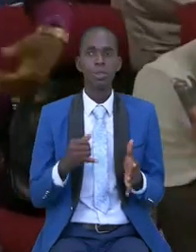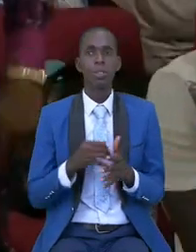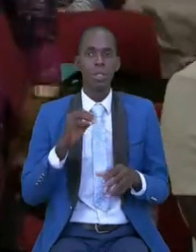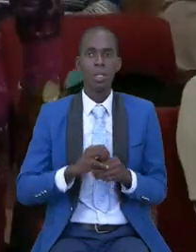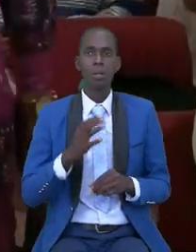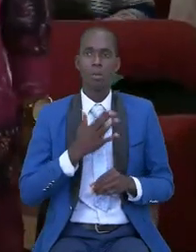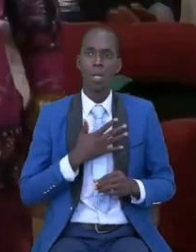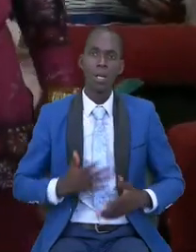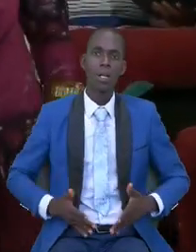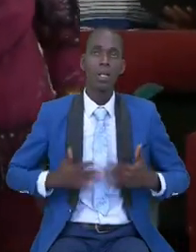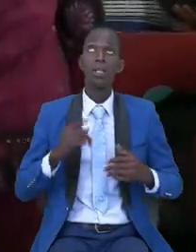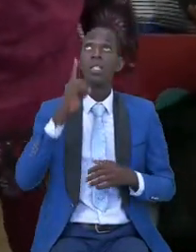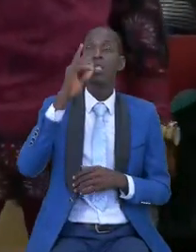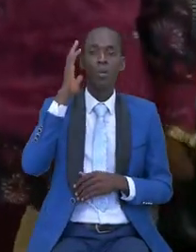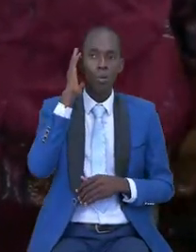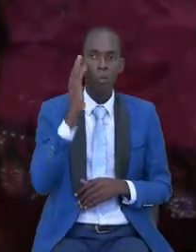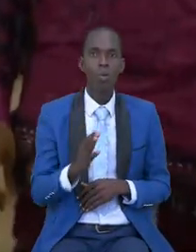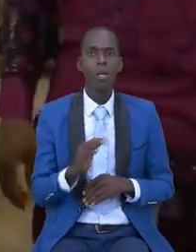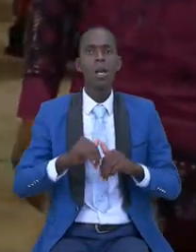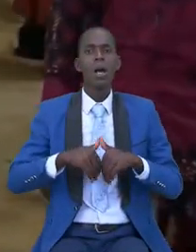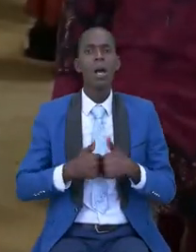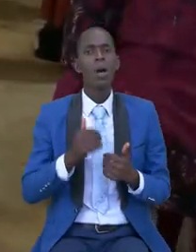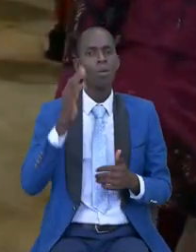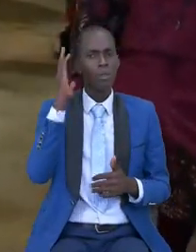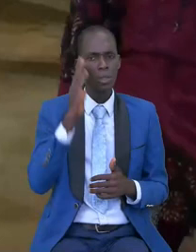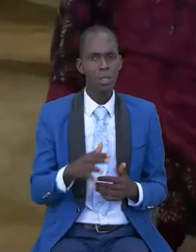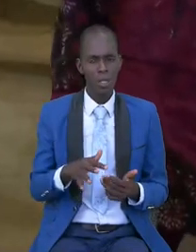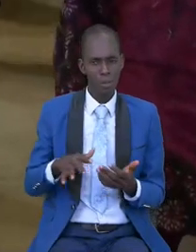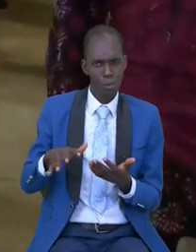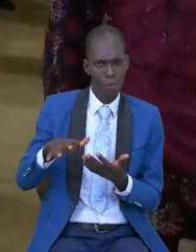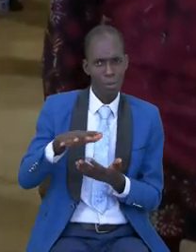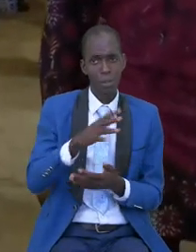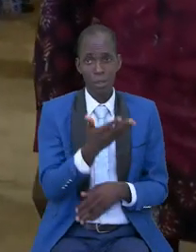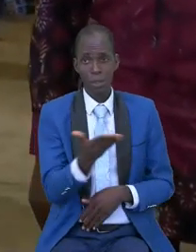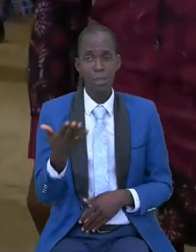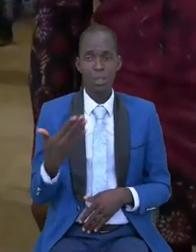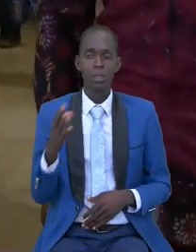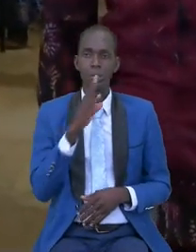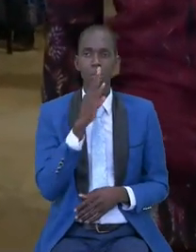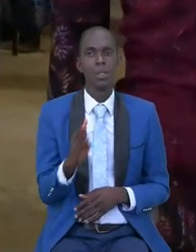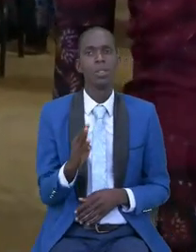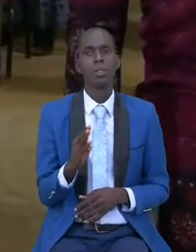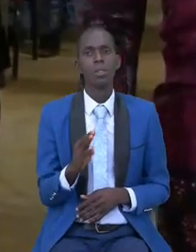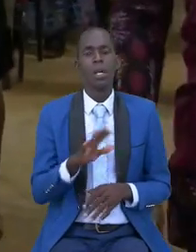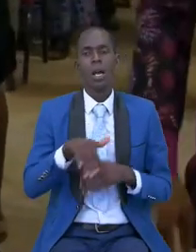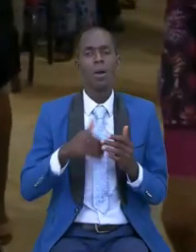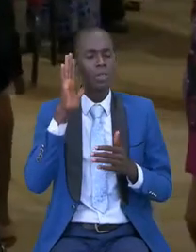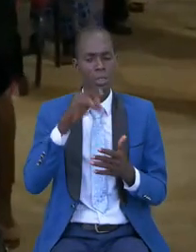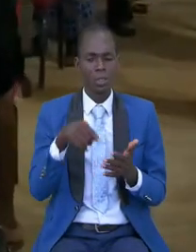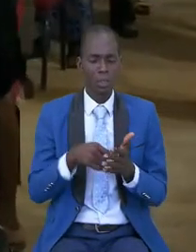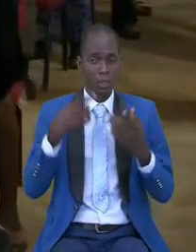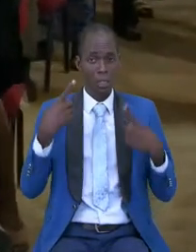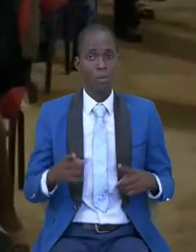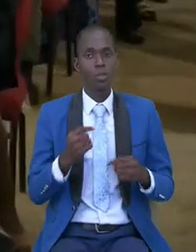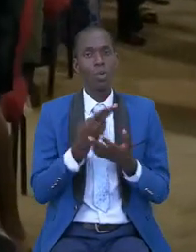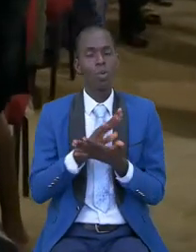life. He will. How shall this be? The Holy Ghost will come upon you